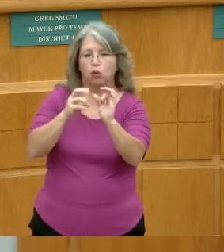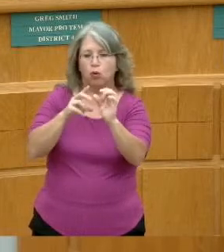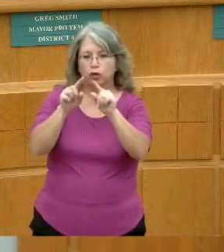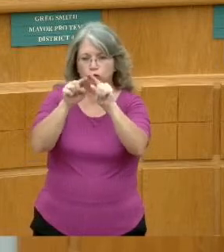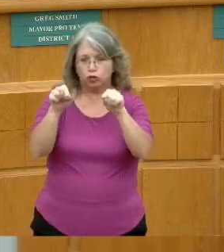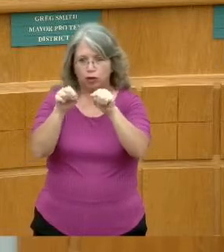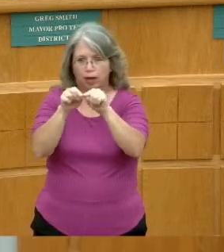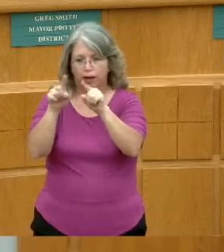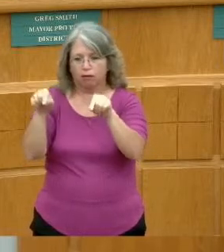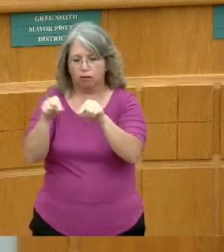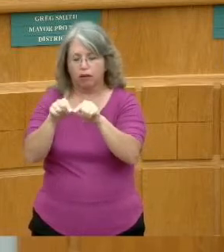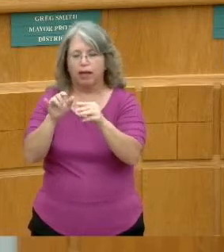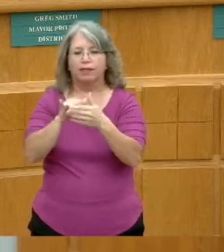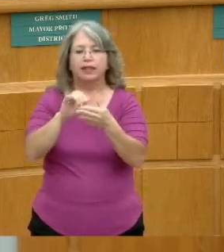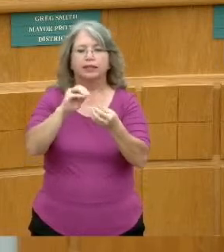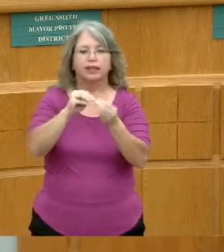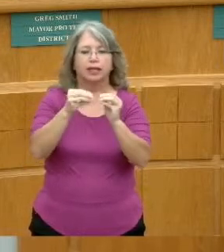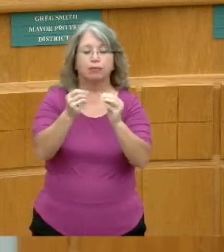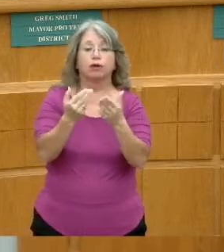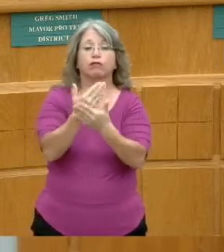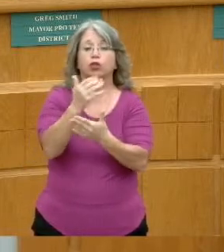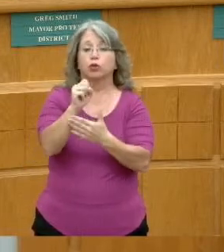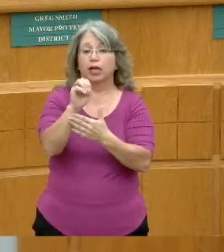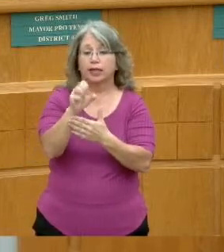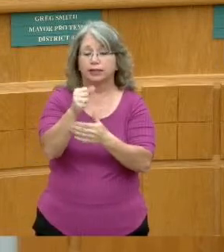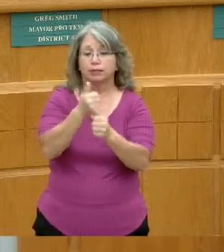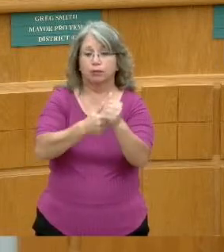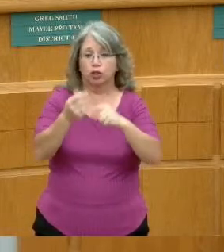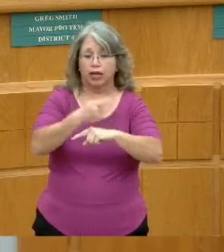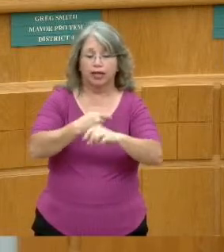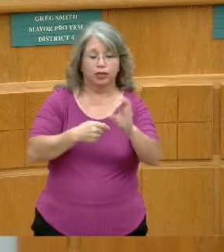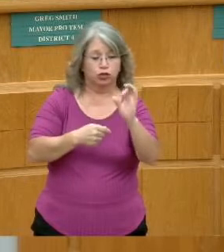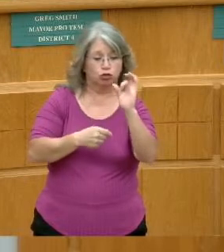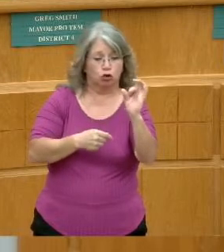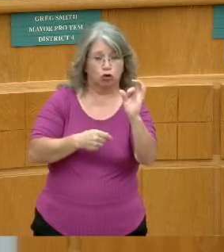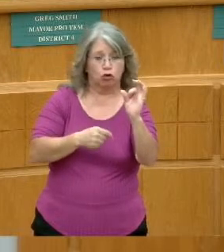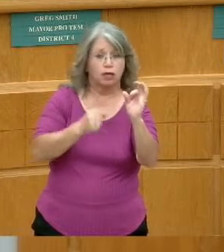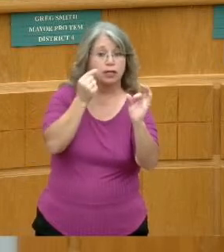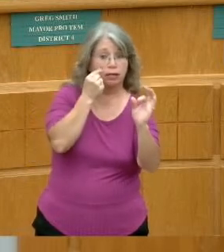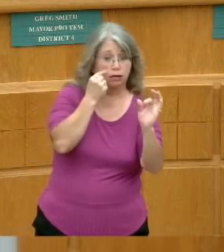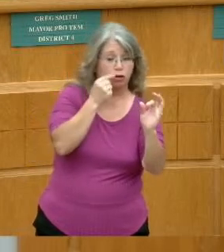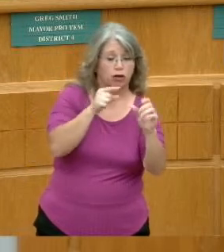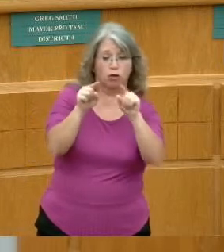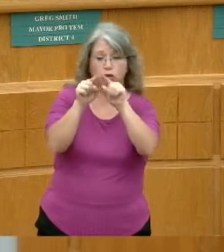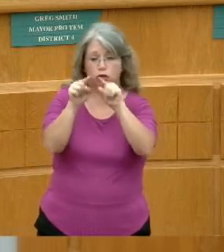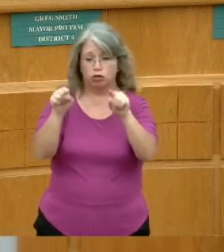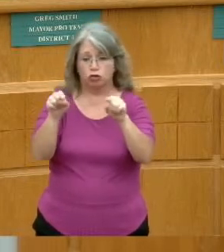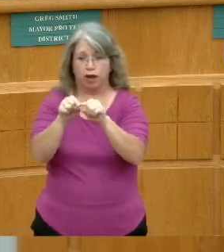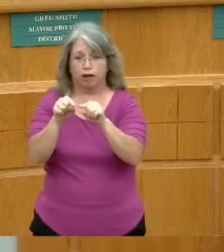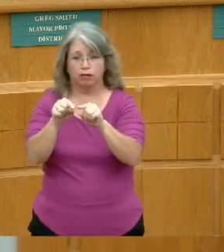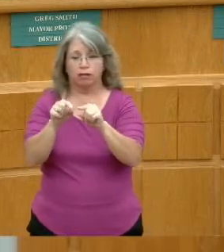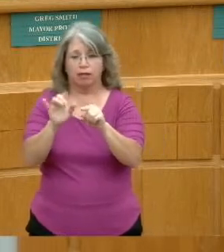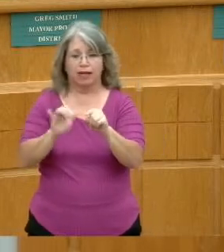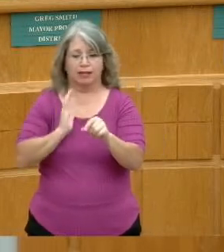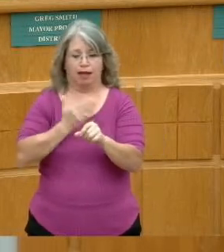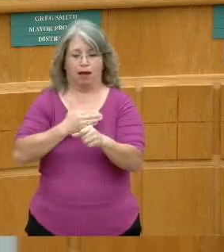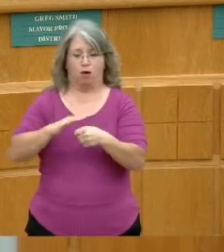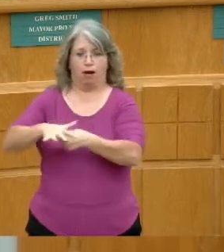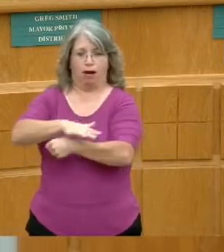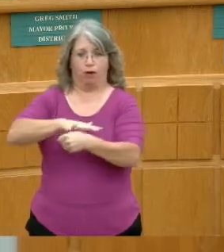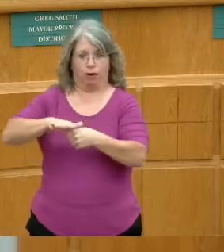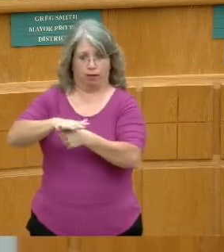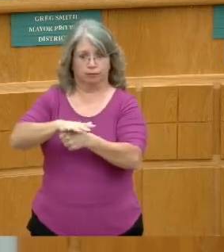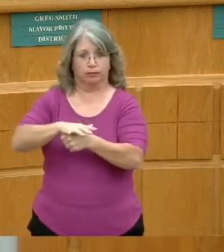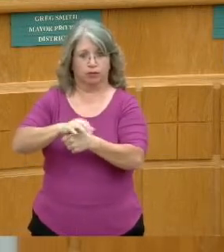of new cases per day. The circles are for San Antonio, and the triangles represent the Coastal Bend area. And then what we've done is we've